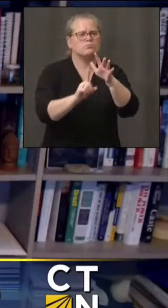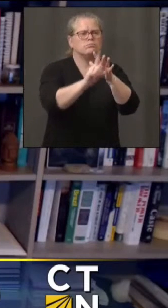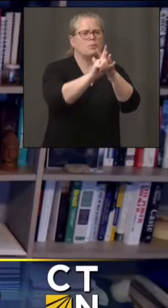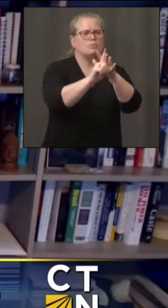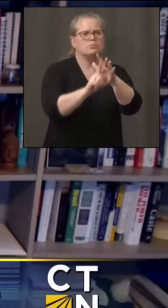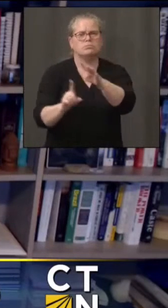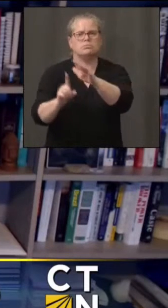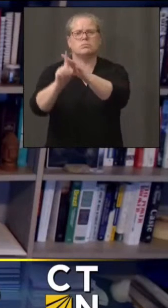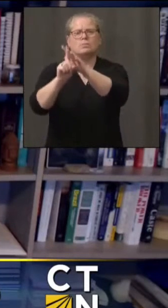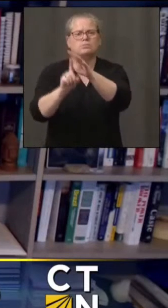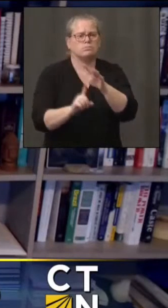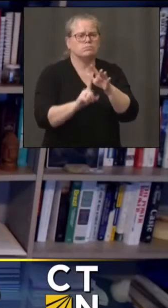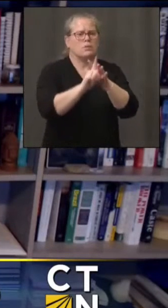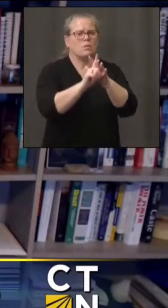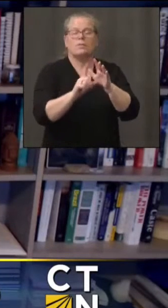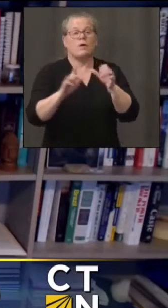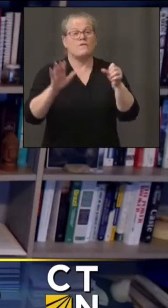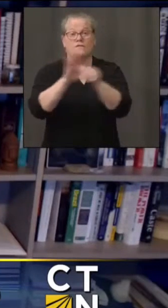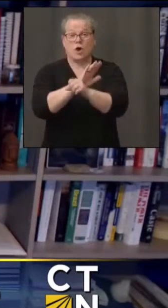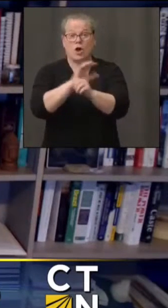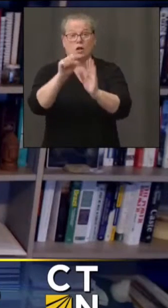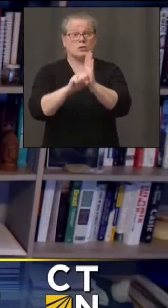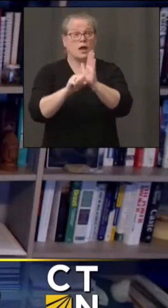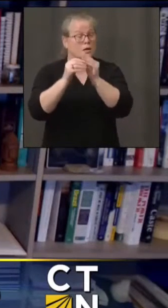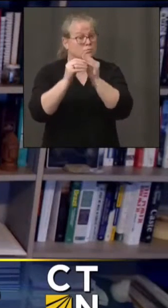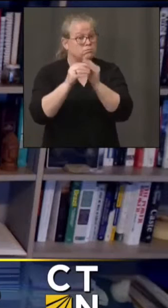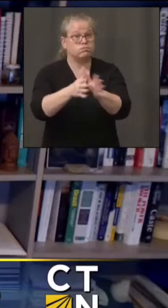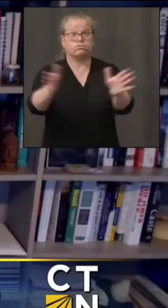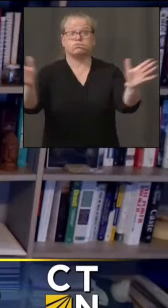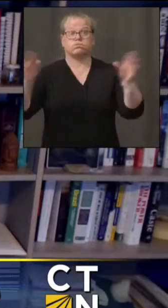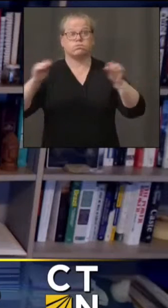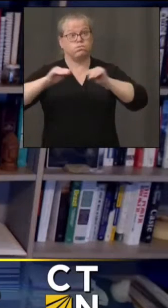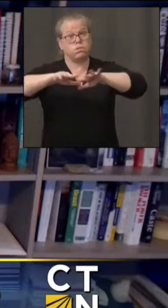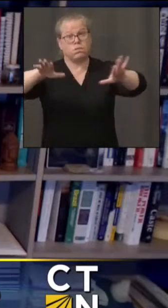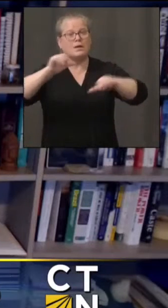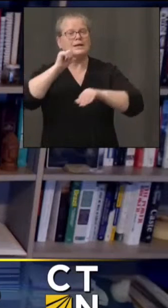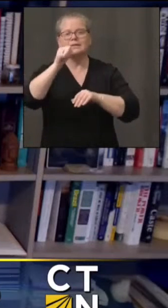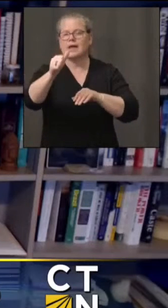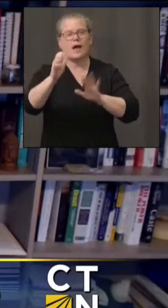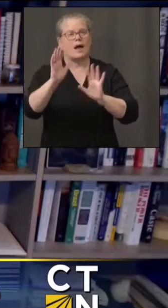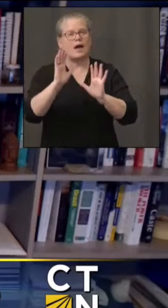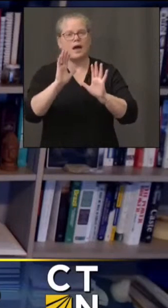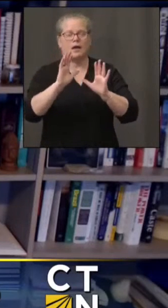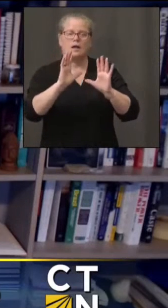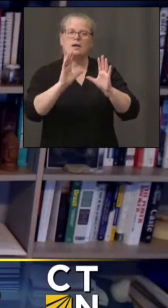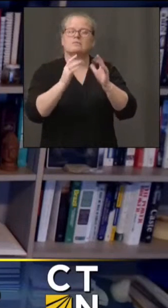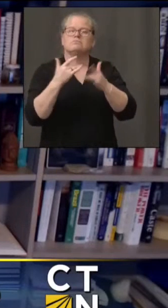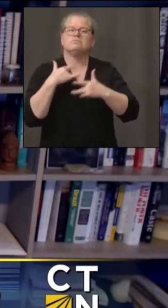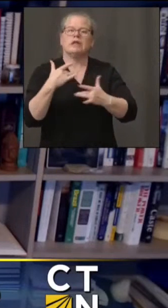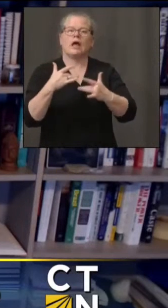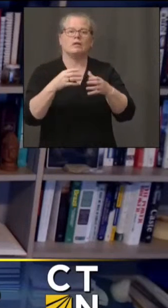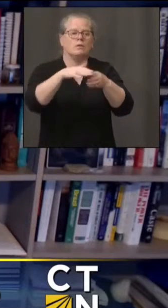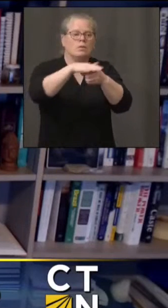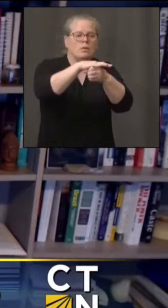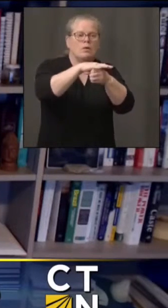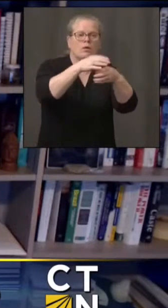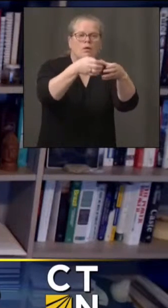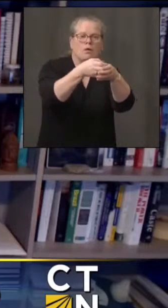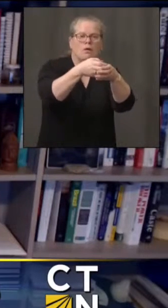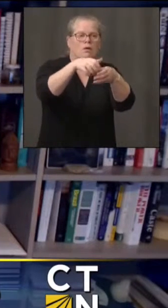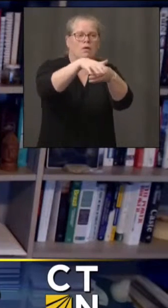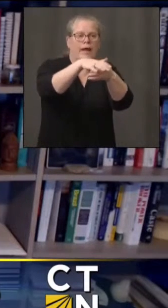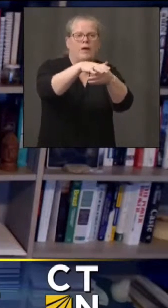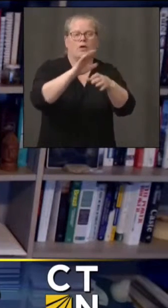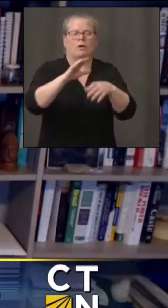state, and certainly not at the numbers that we experienced when we got hit hard in March and